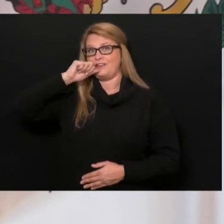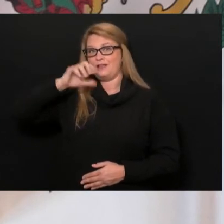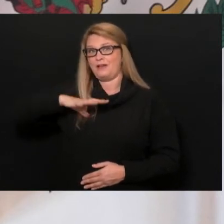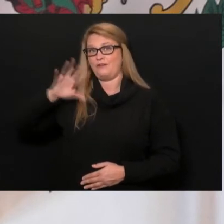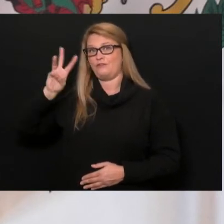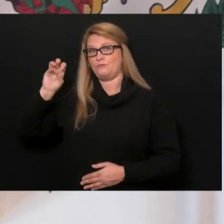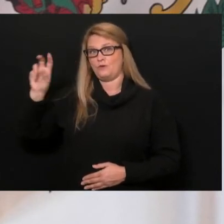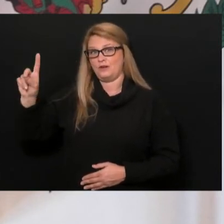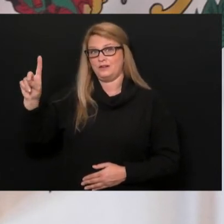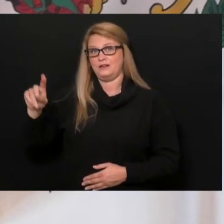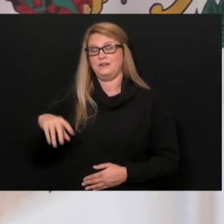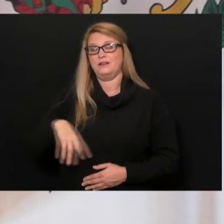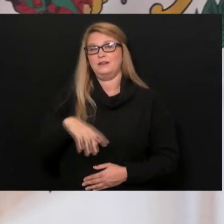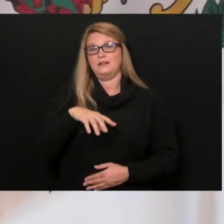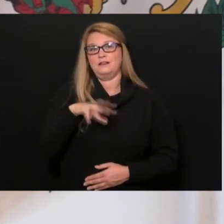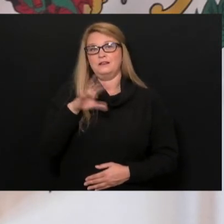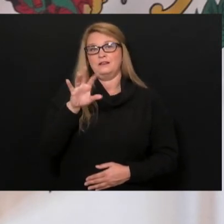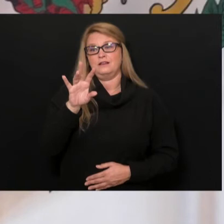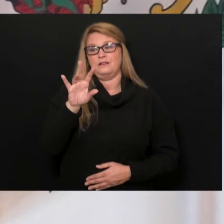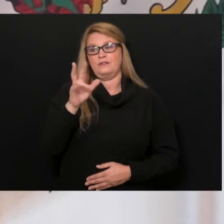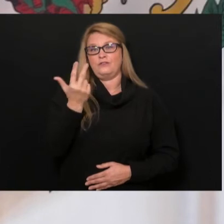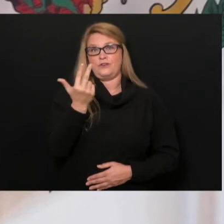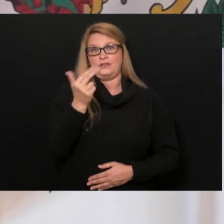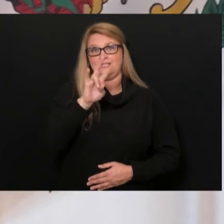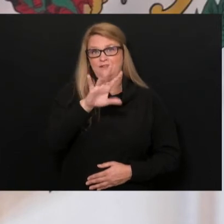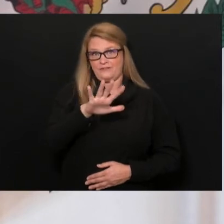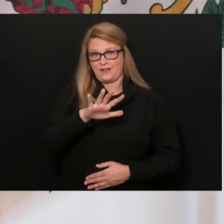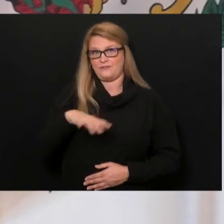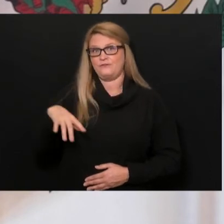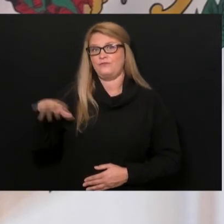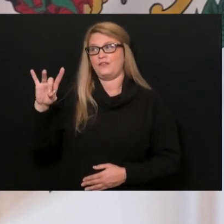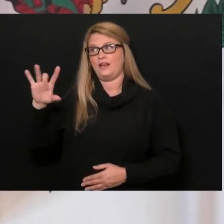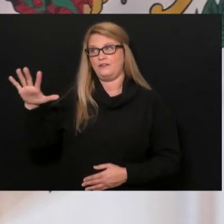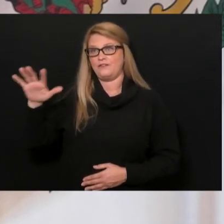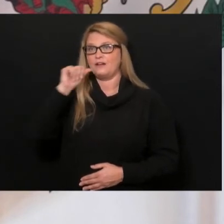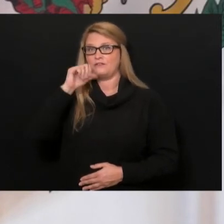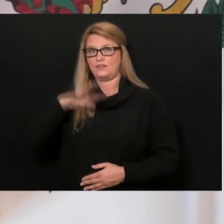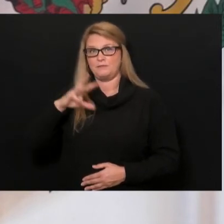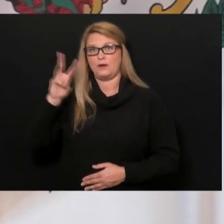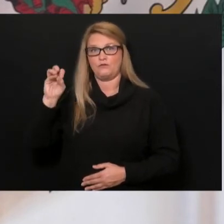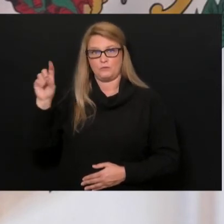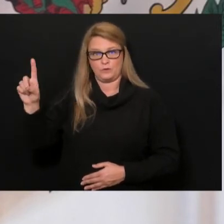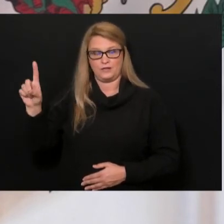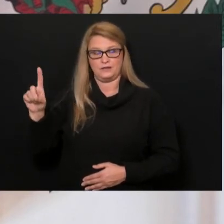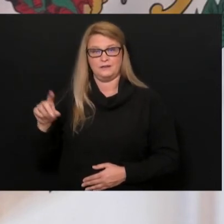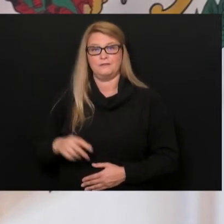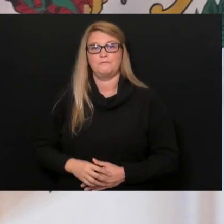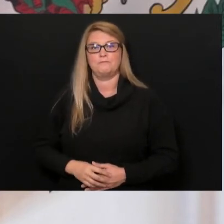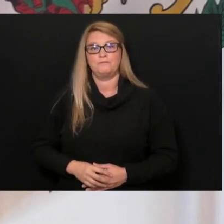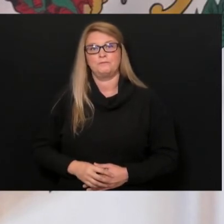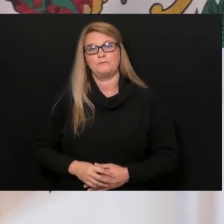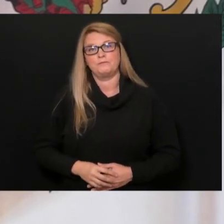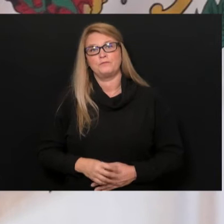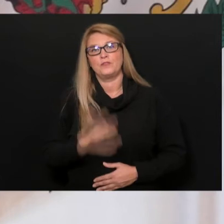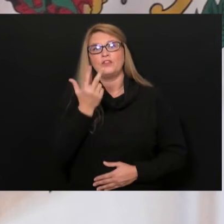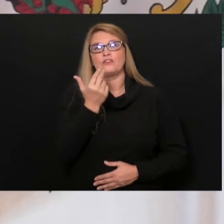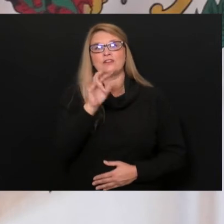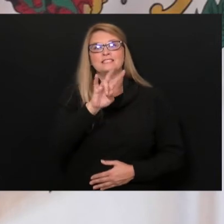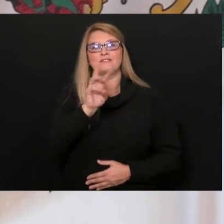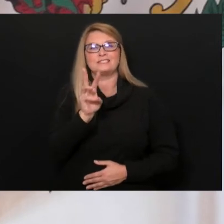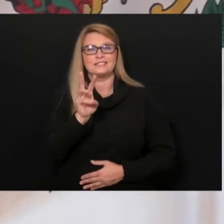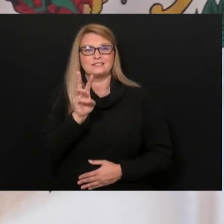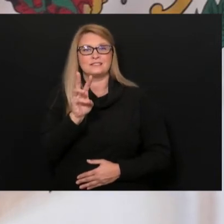County. Our 1,375th death is an 85-year-old female from Wood County. Our 1,376th